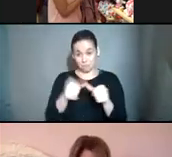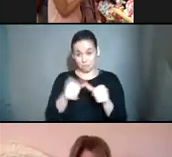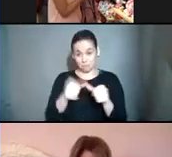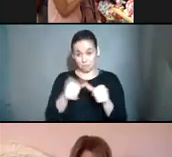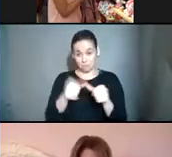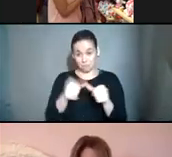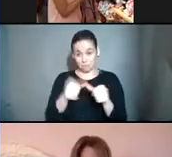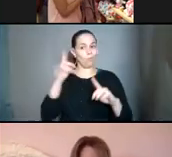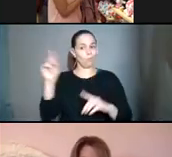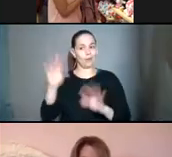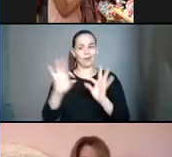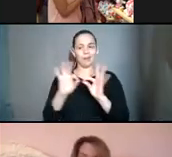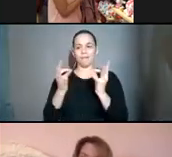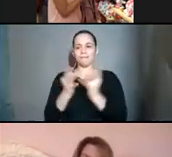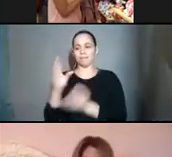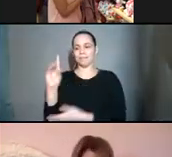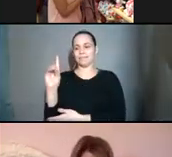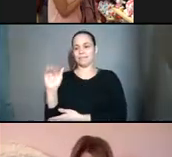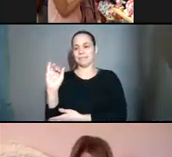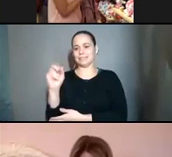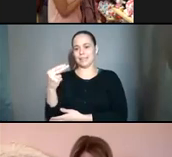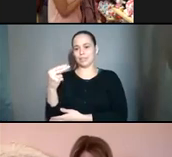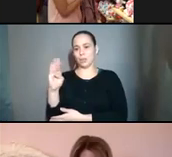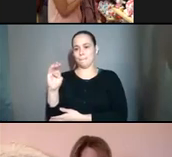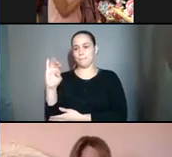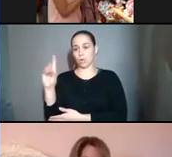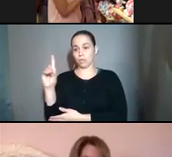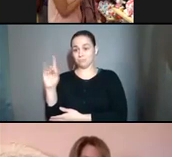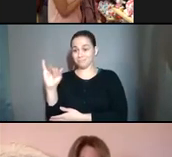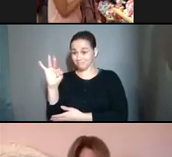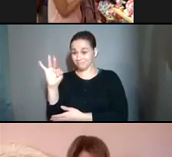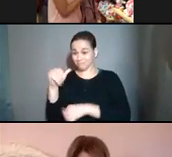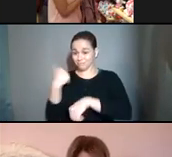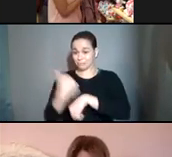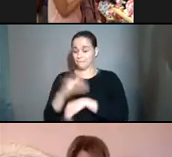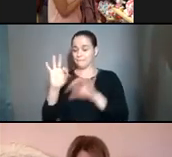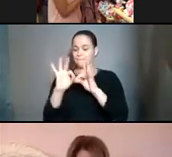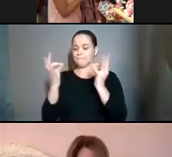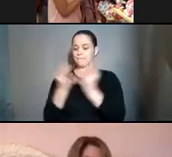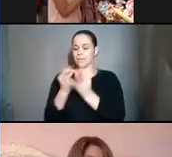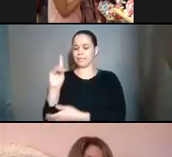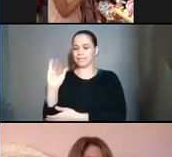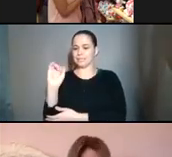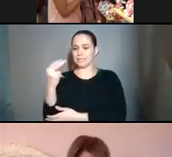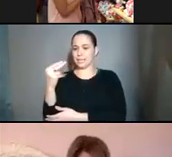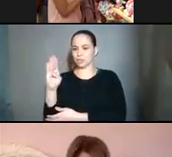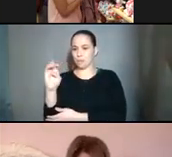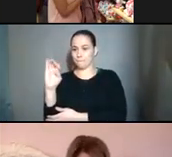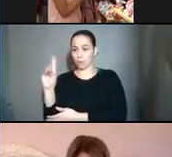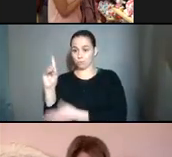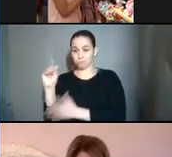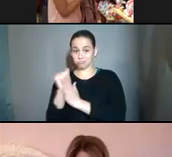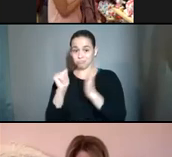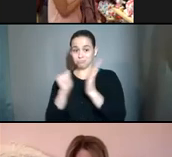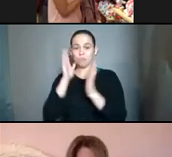dashboard. If you set up a family dashboard account, you will also receive an email notification